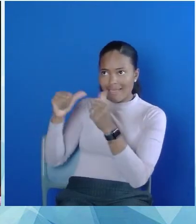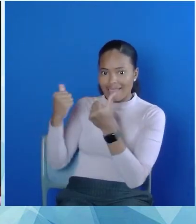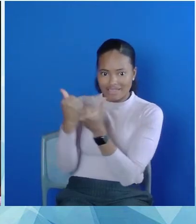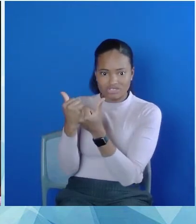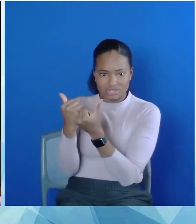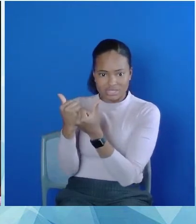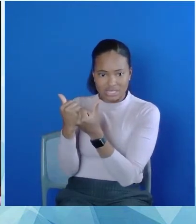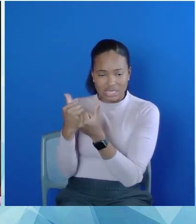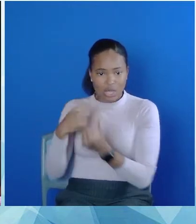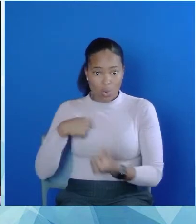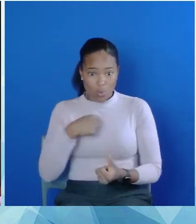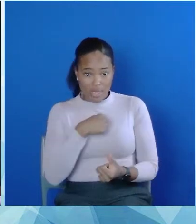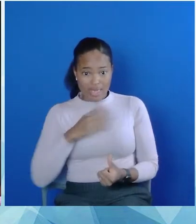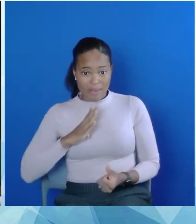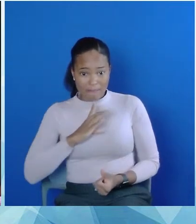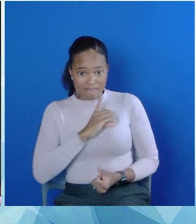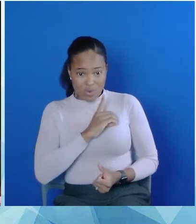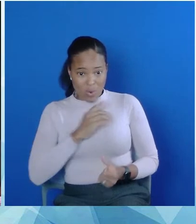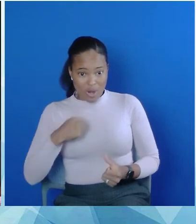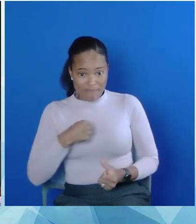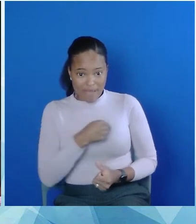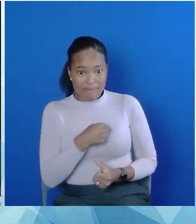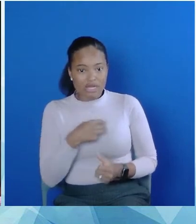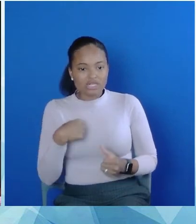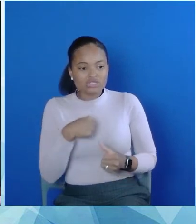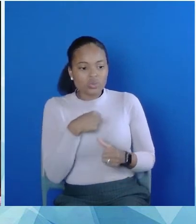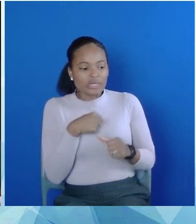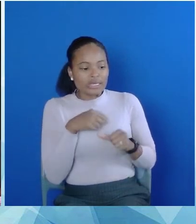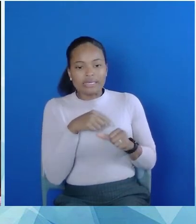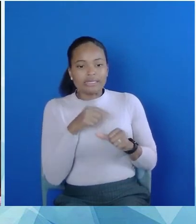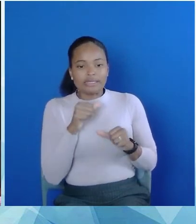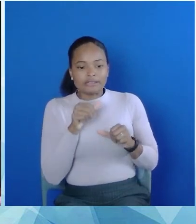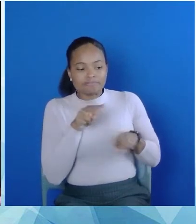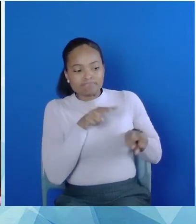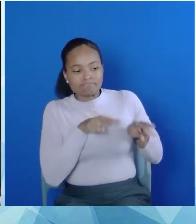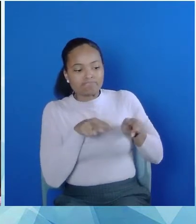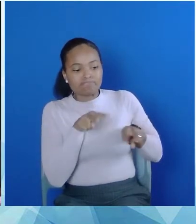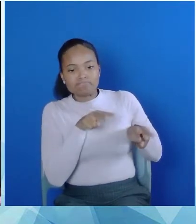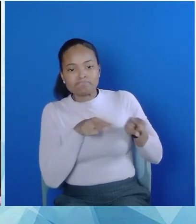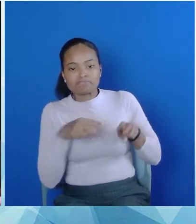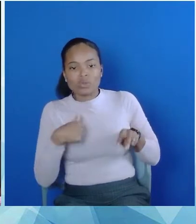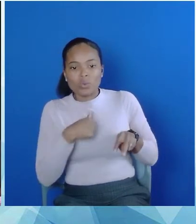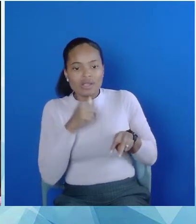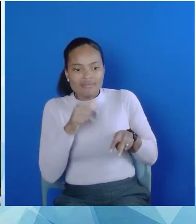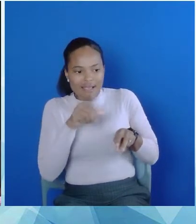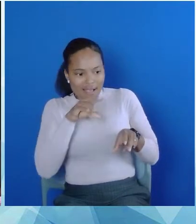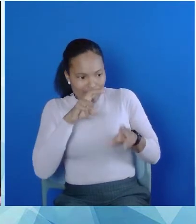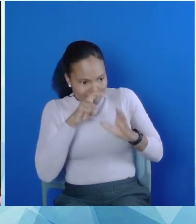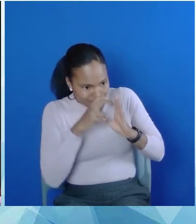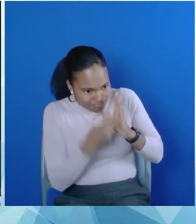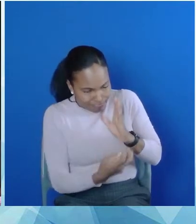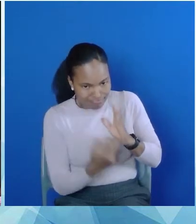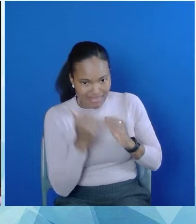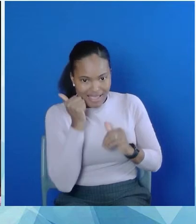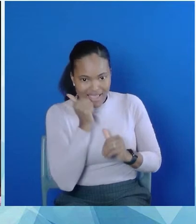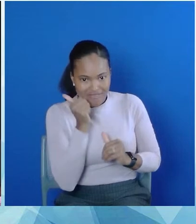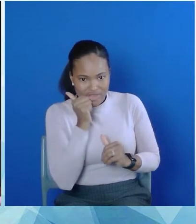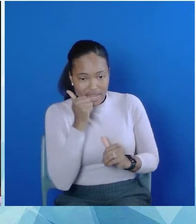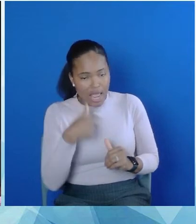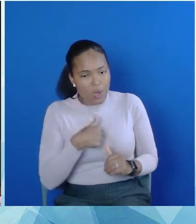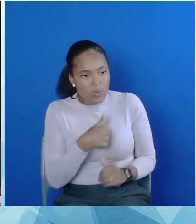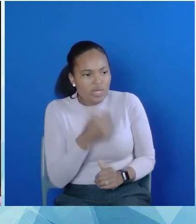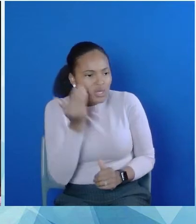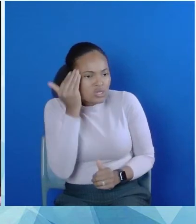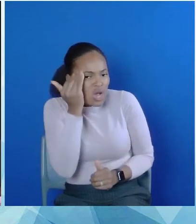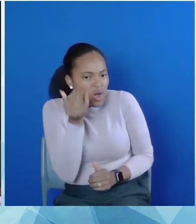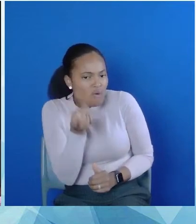have a quite microscopic view. We're not in the day-to-day trenches. We know one or two functions, but like she mentioned